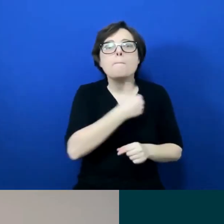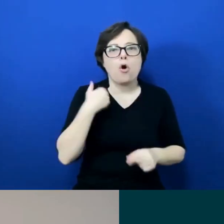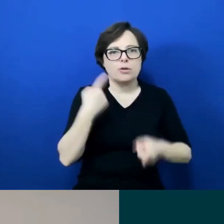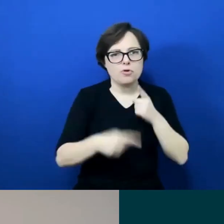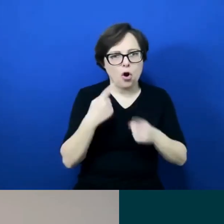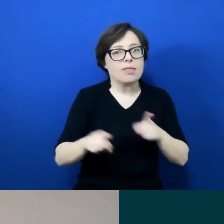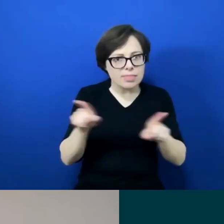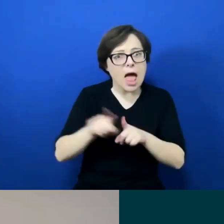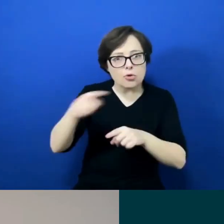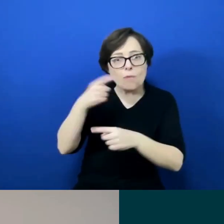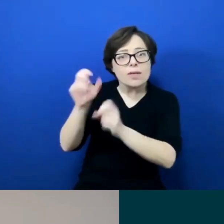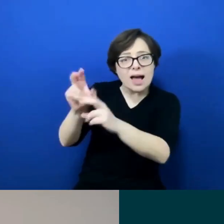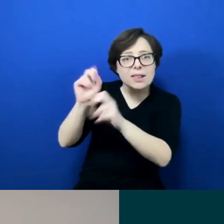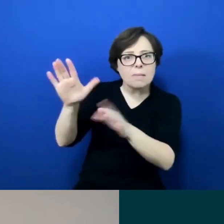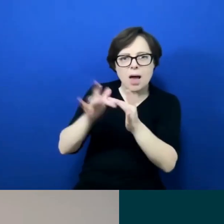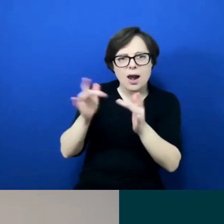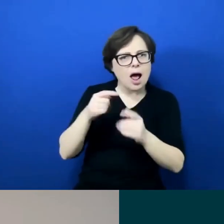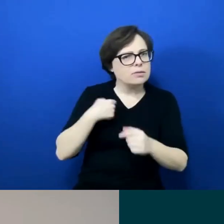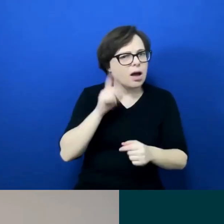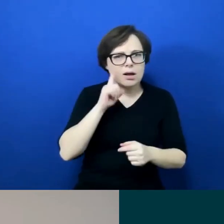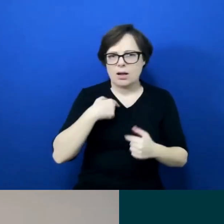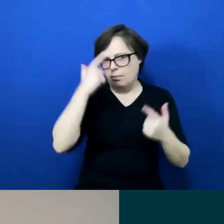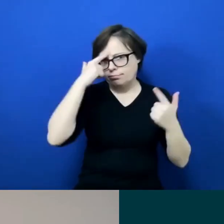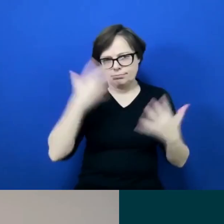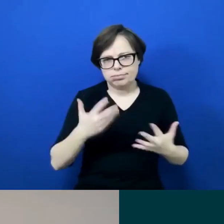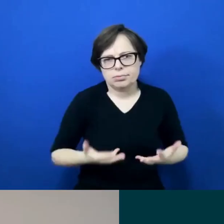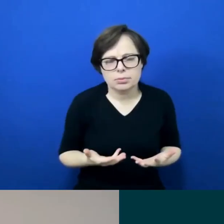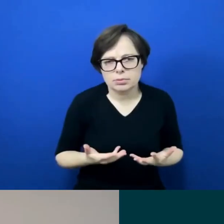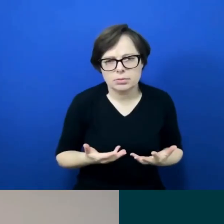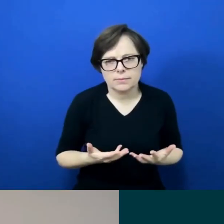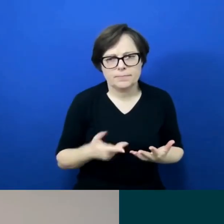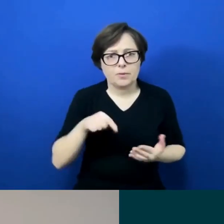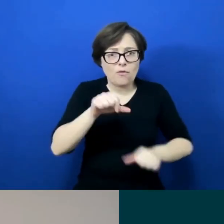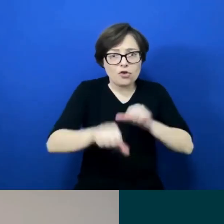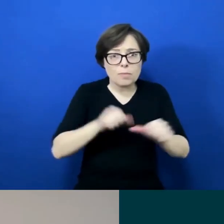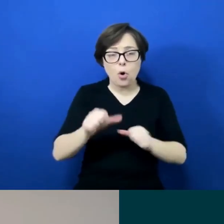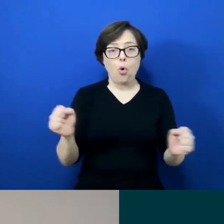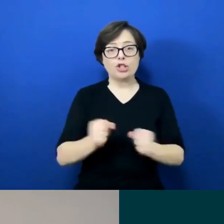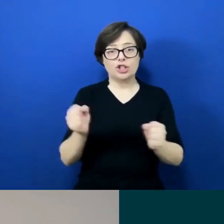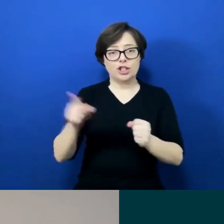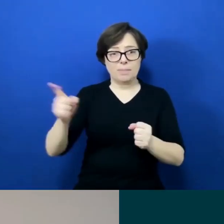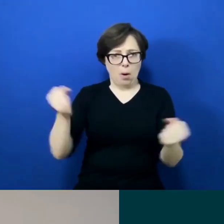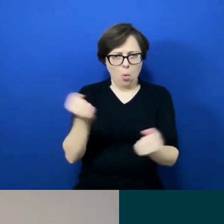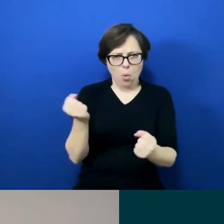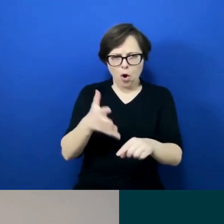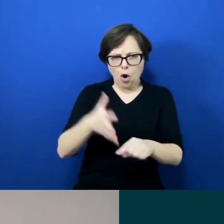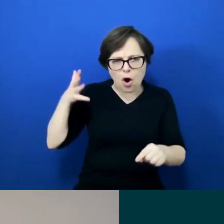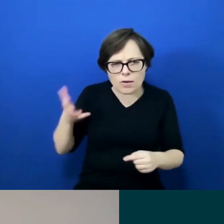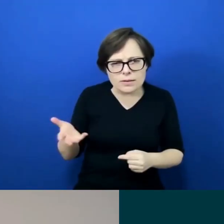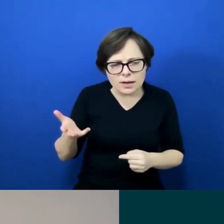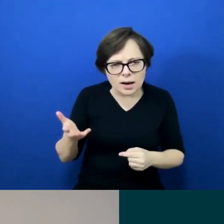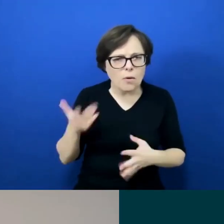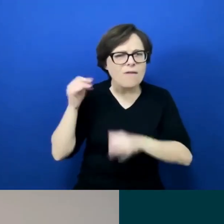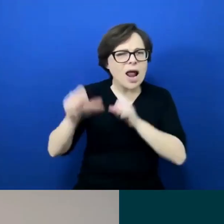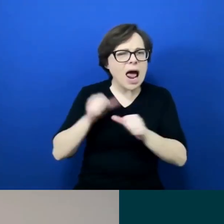he's supported by quite a few Polish politicians who want